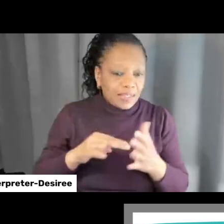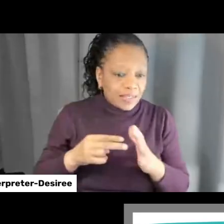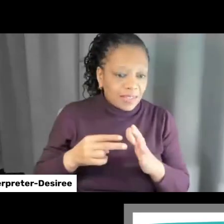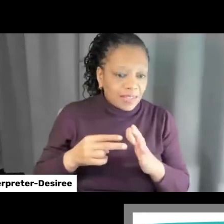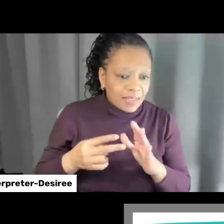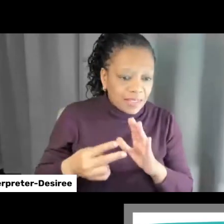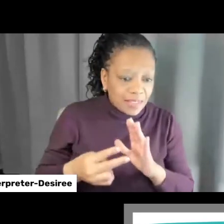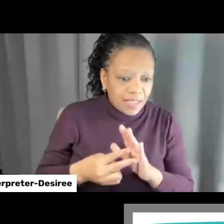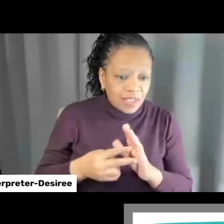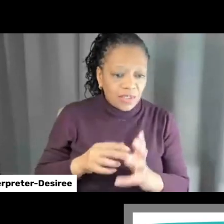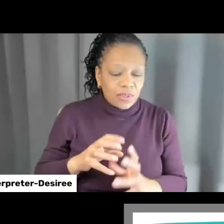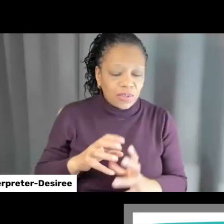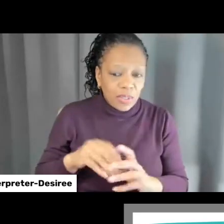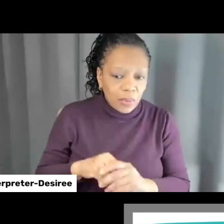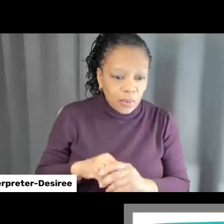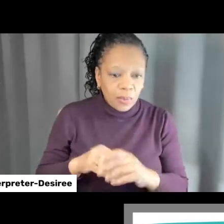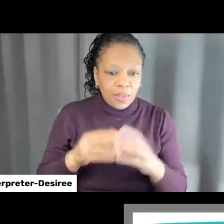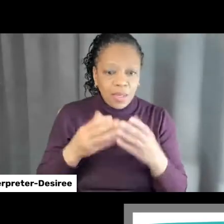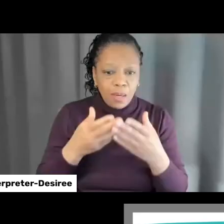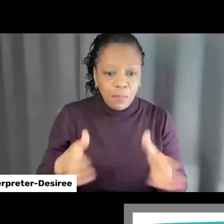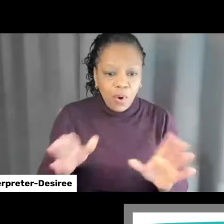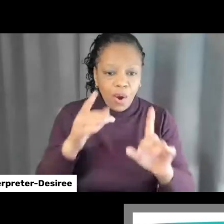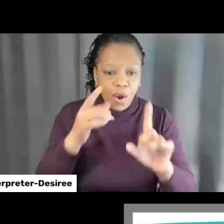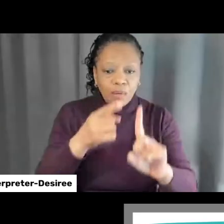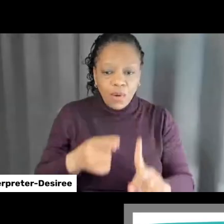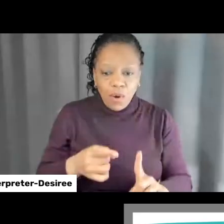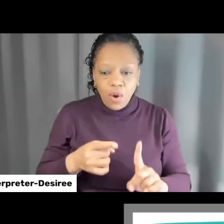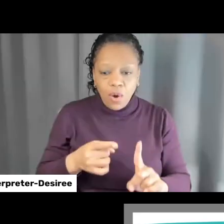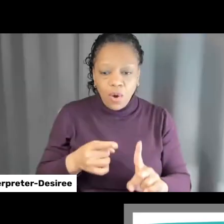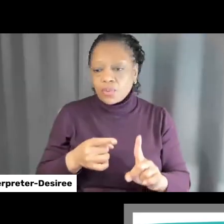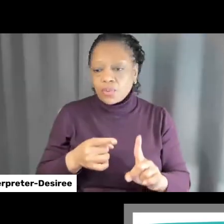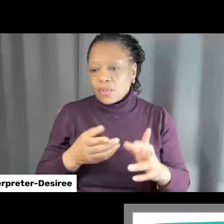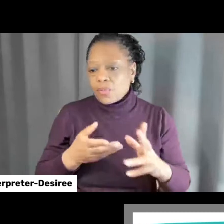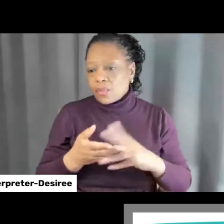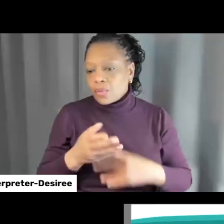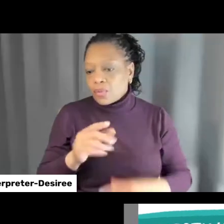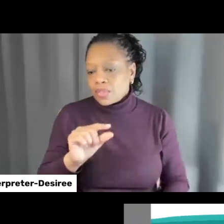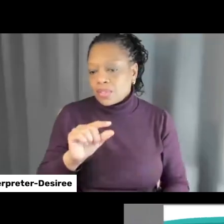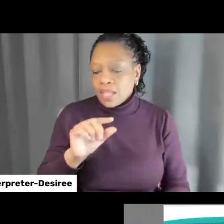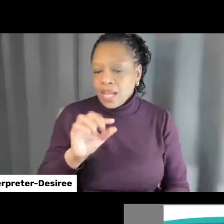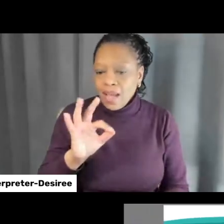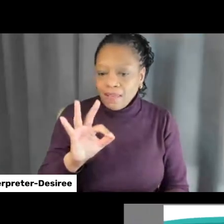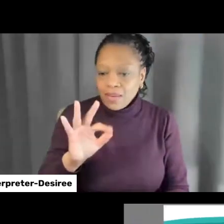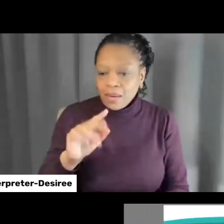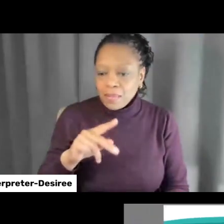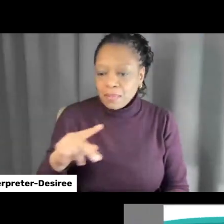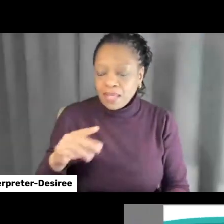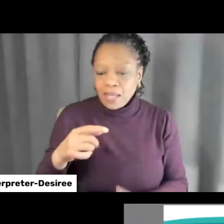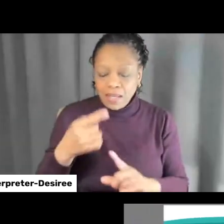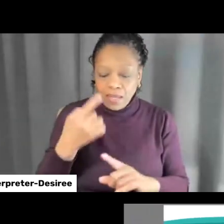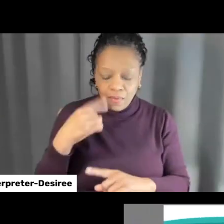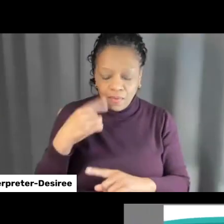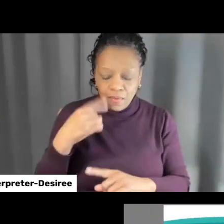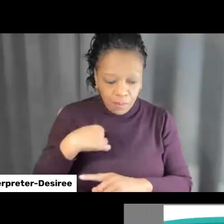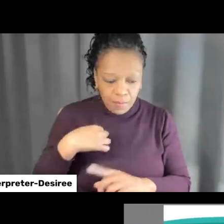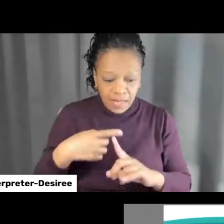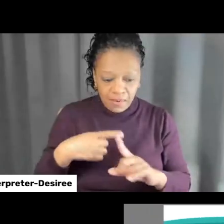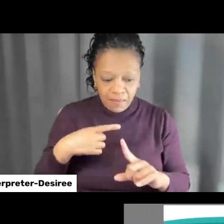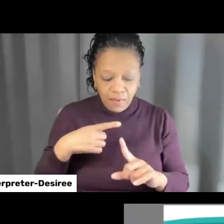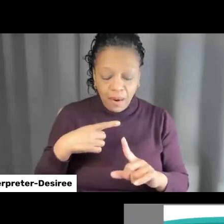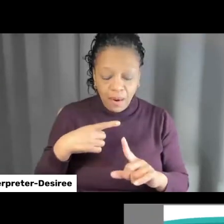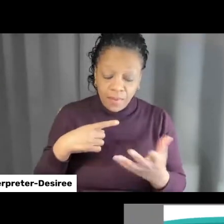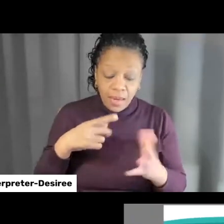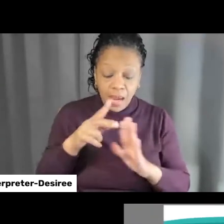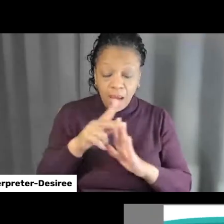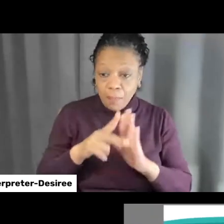broad 5 different goals throughout the GFPP, I think that, to me, from a policy lens, is how we advance real change and